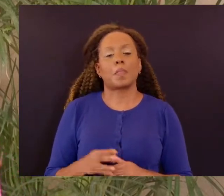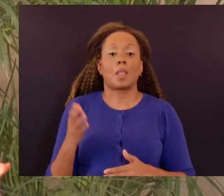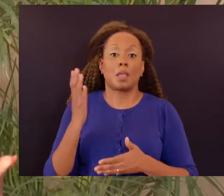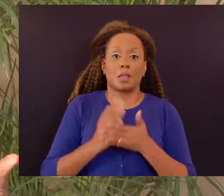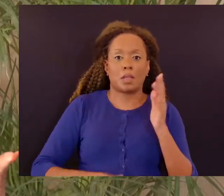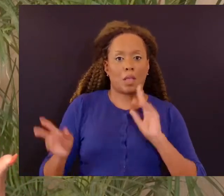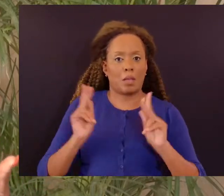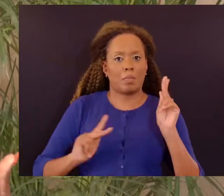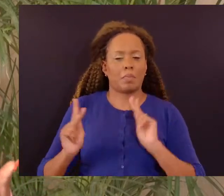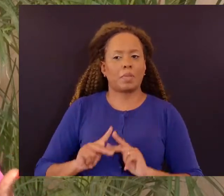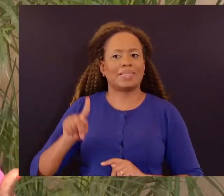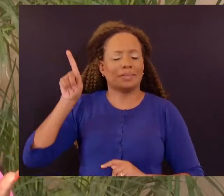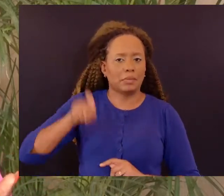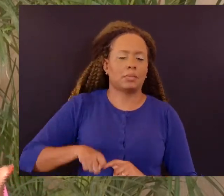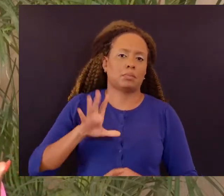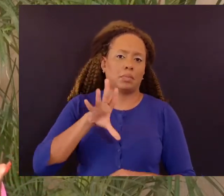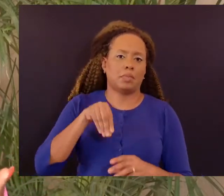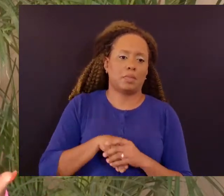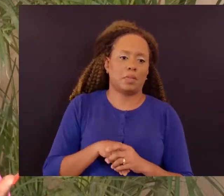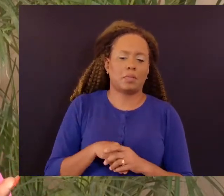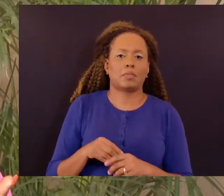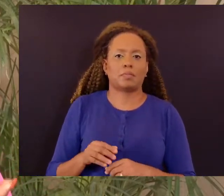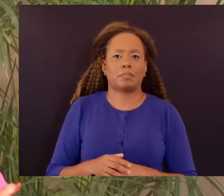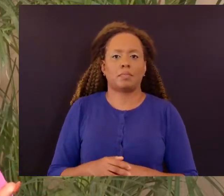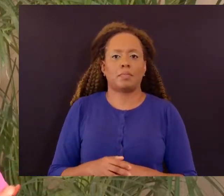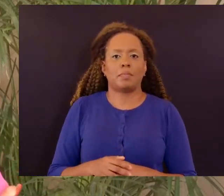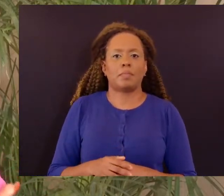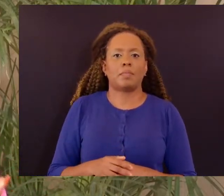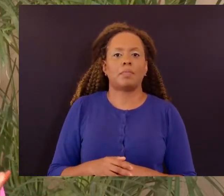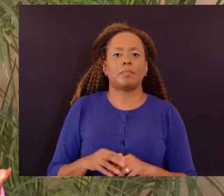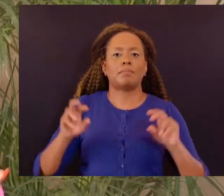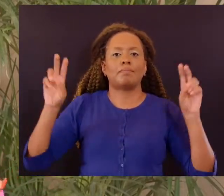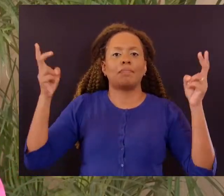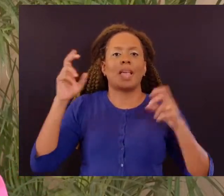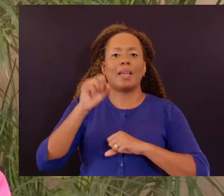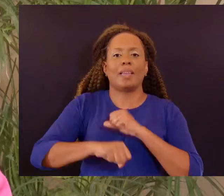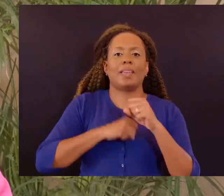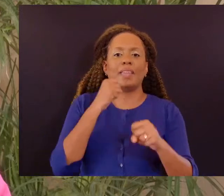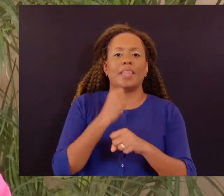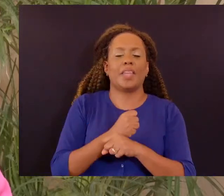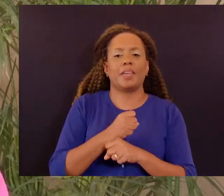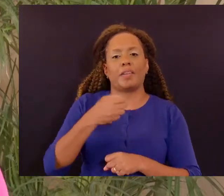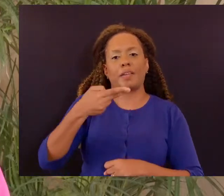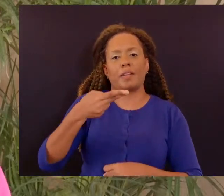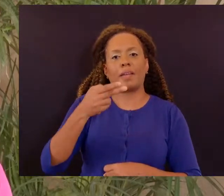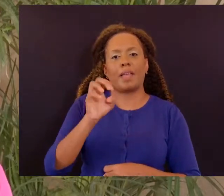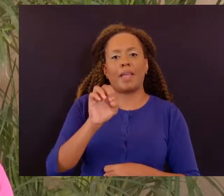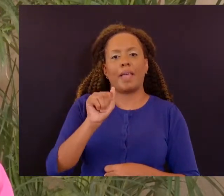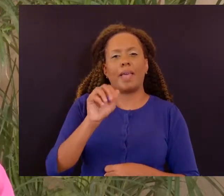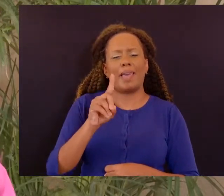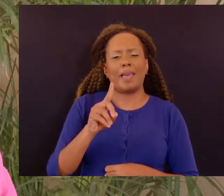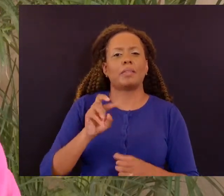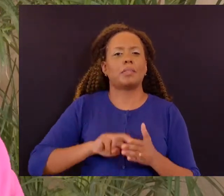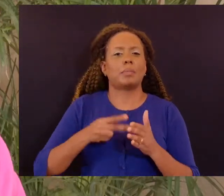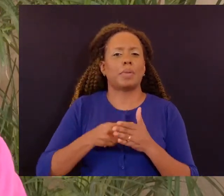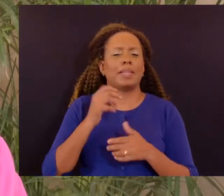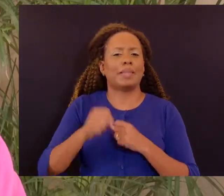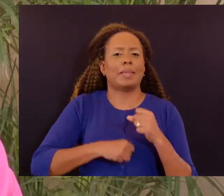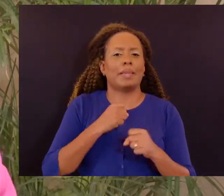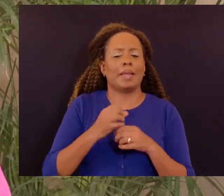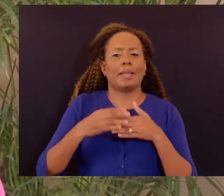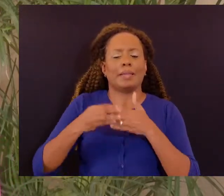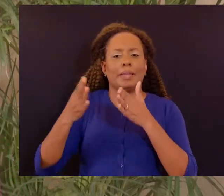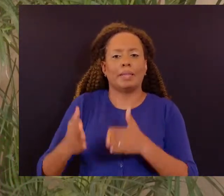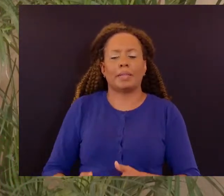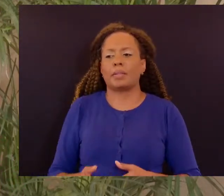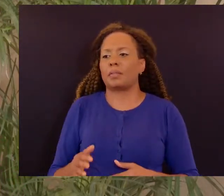heads, the first year heads, are going to be very important in this process. The heads of departments of mathematics and